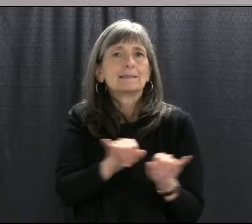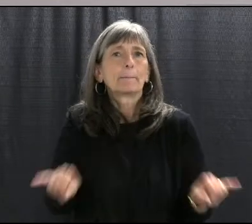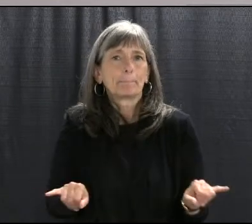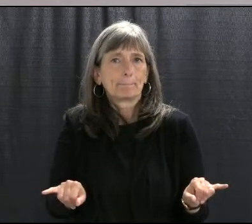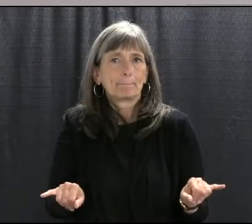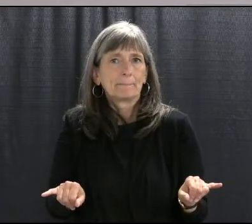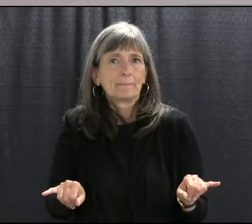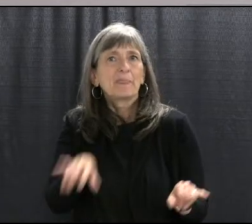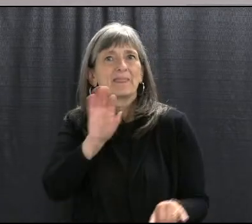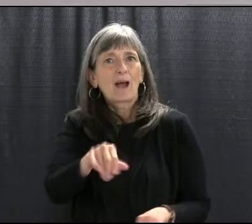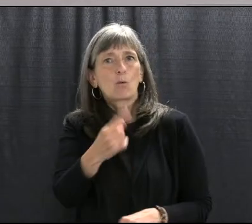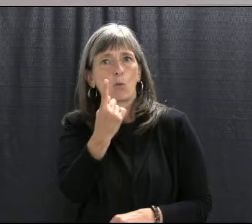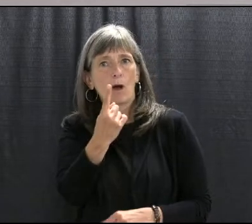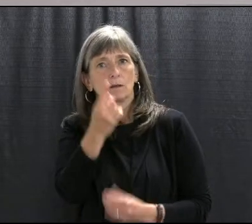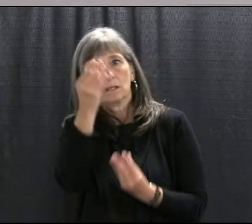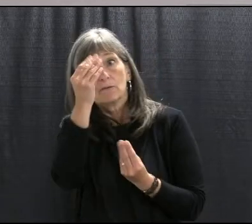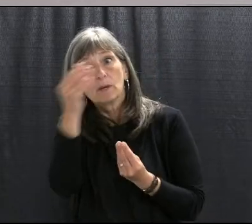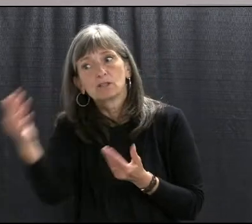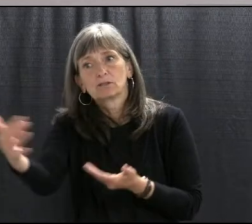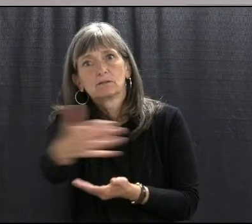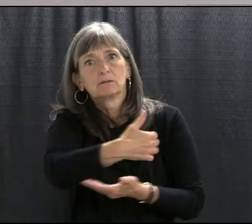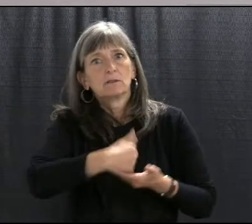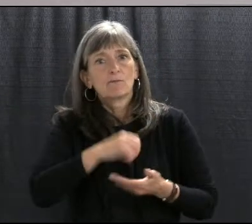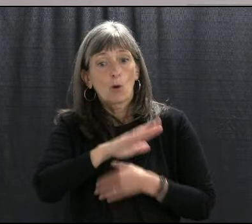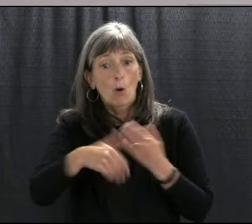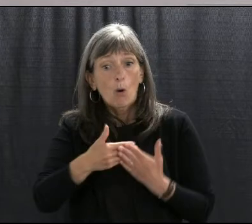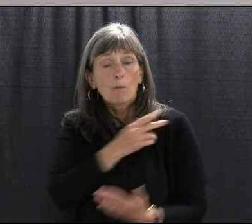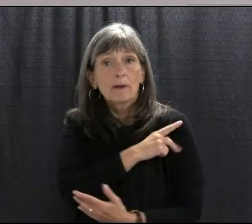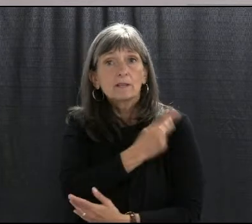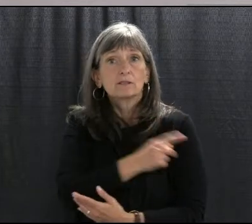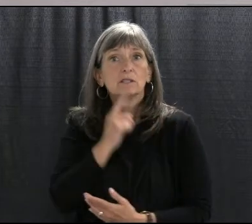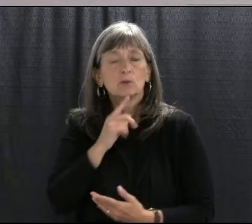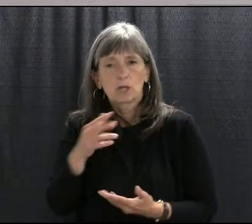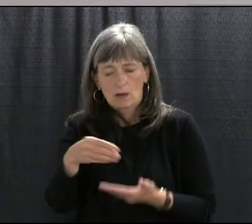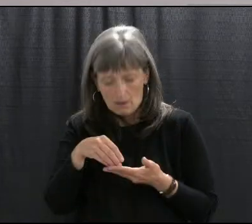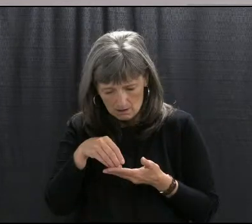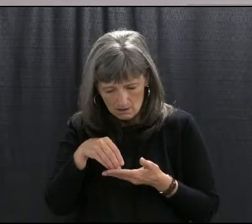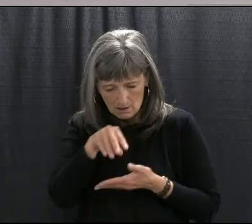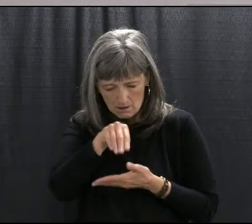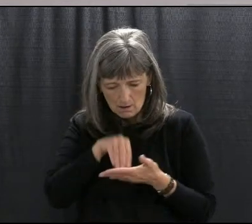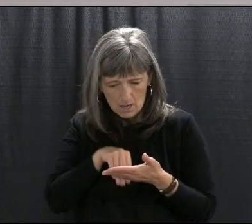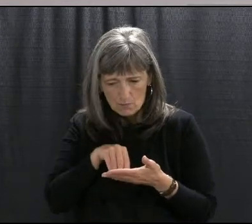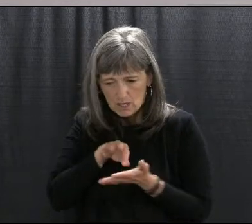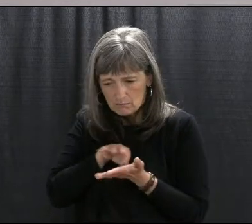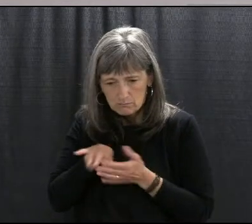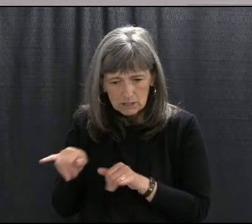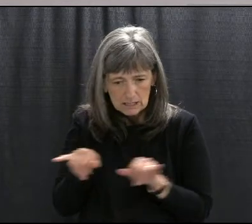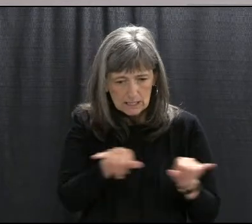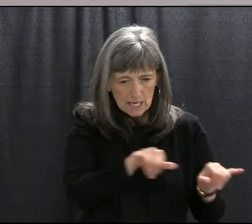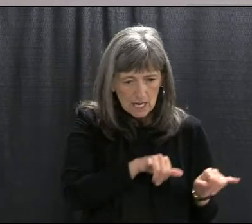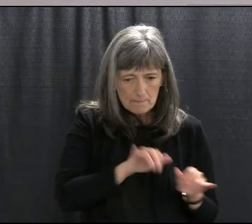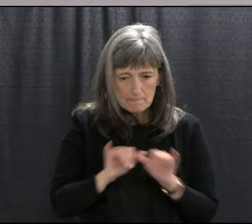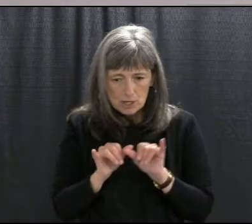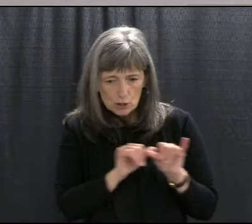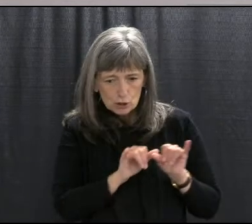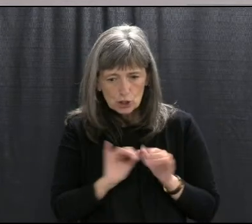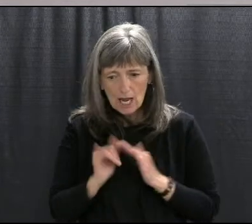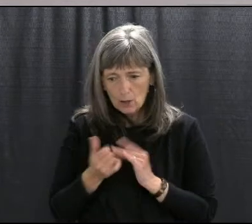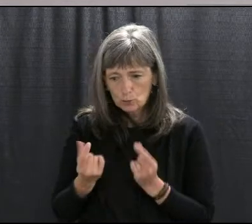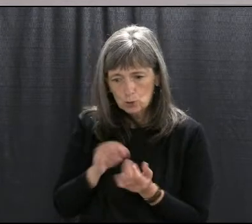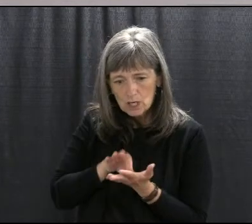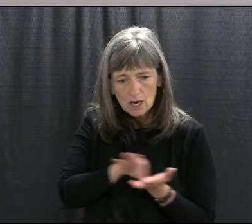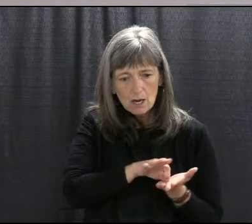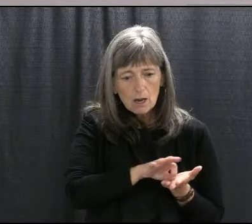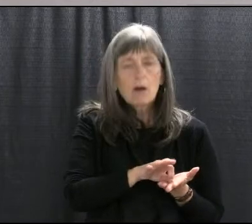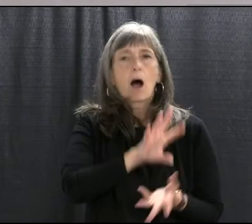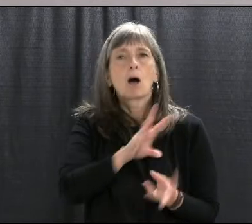wait list. And we're really looking forward to being in a place where we can give you a bit more accuracy on that number. How quickly do you hope to be able